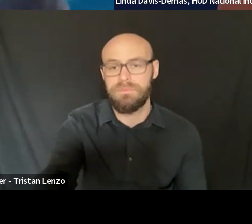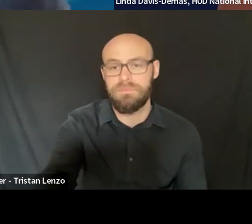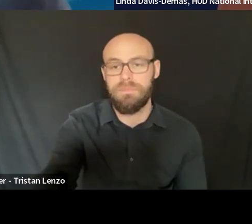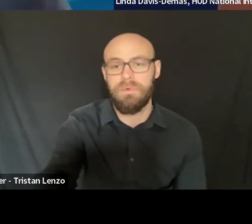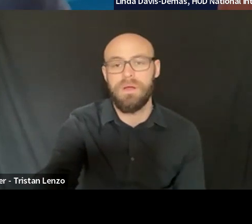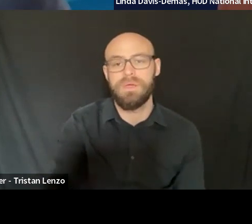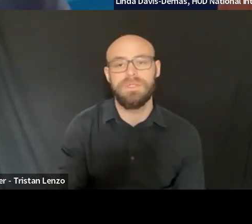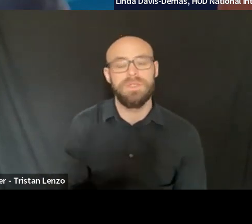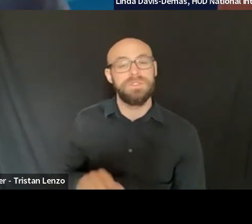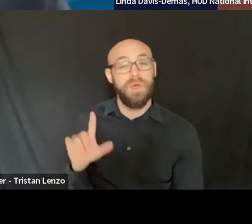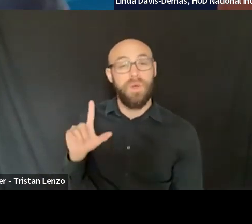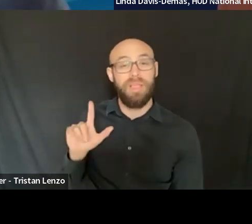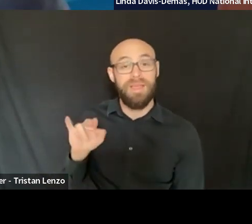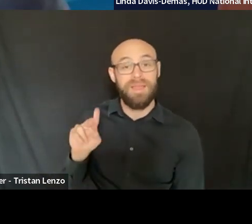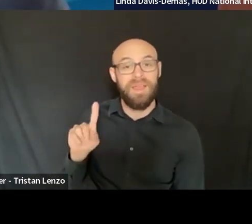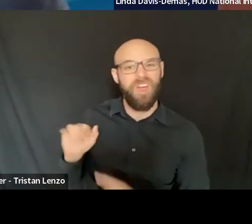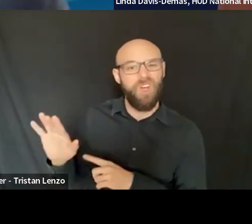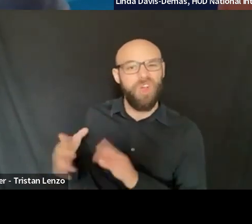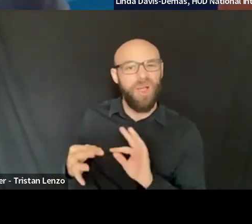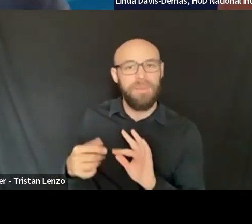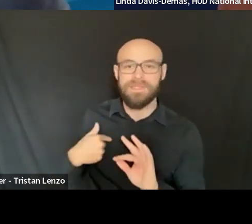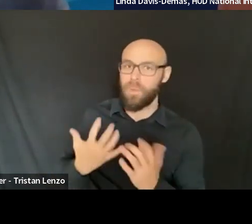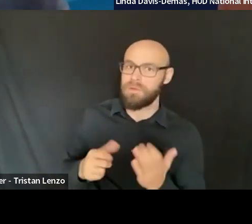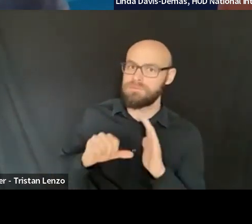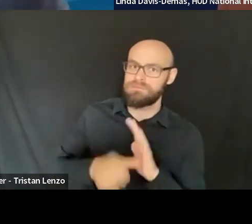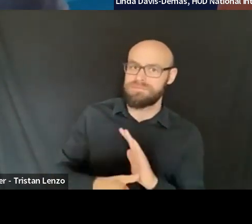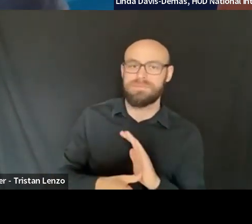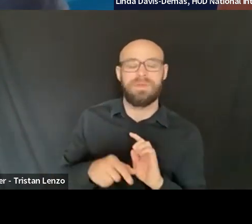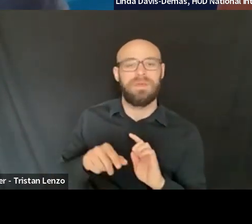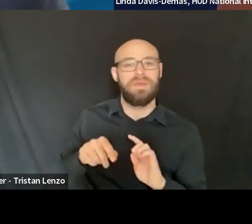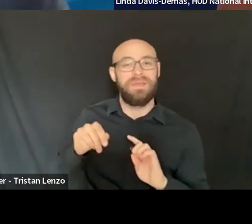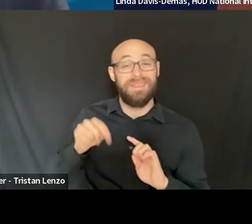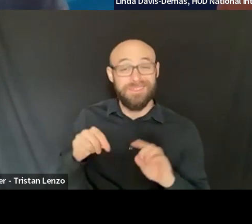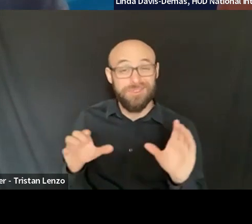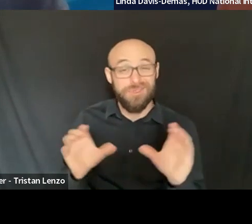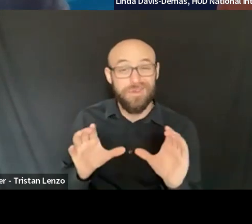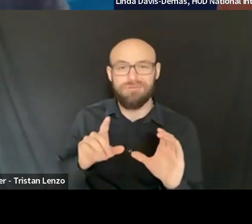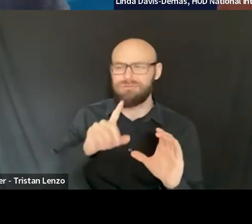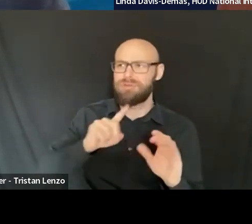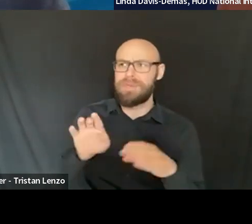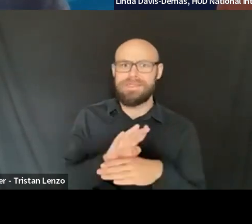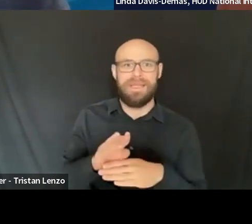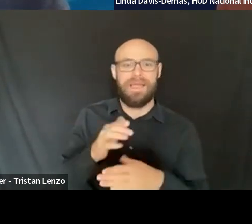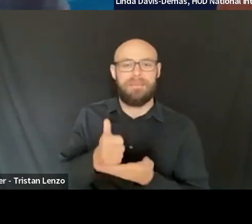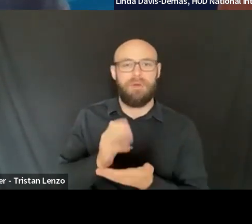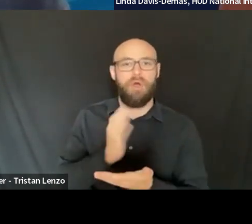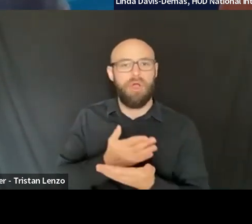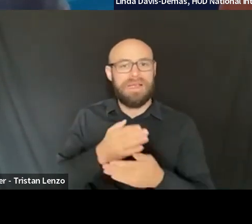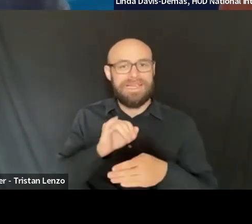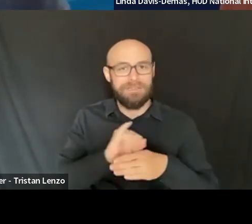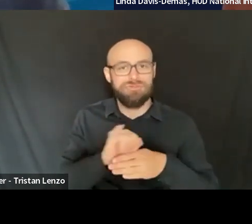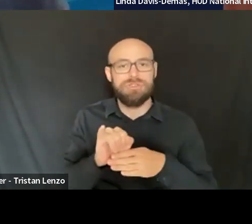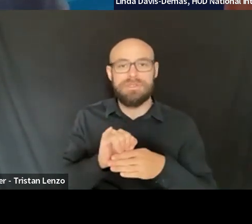what Linda said about how this has really professionalized our industry. It really makes